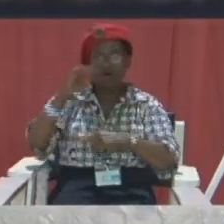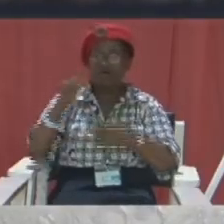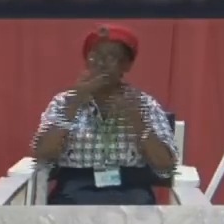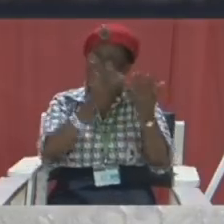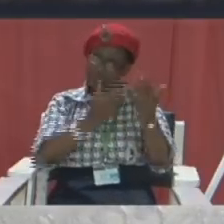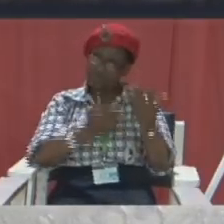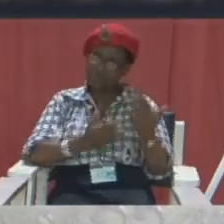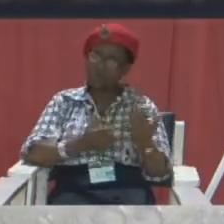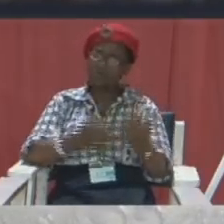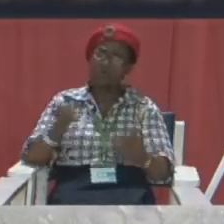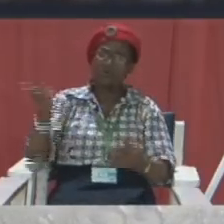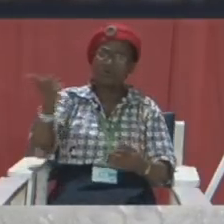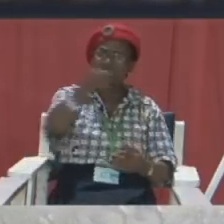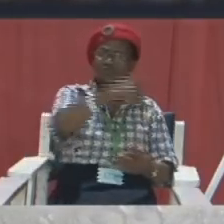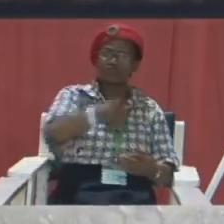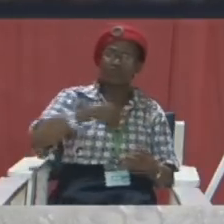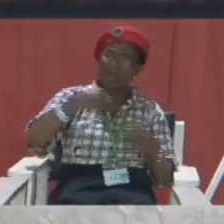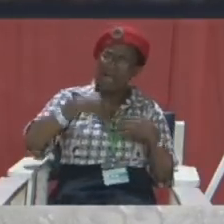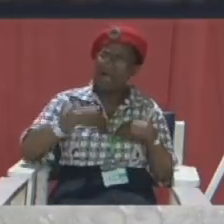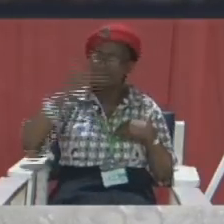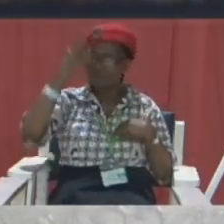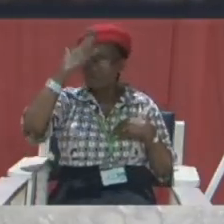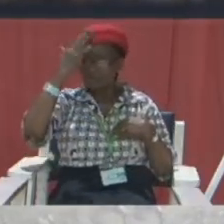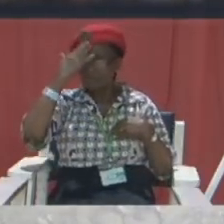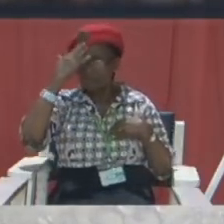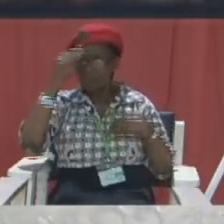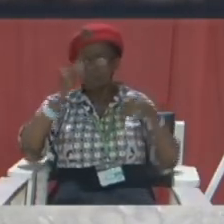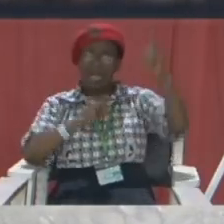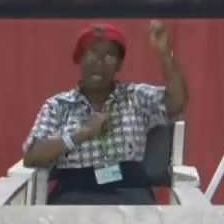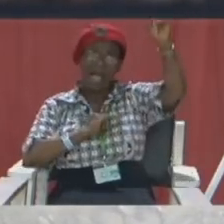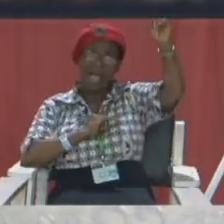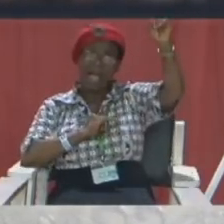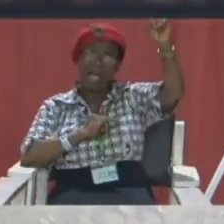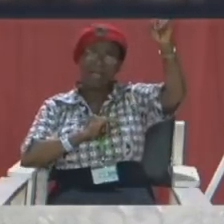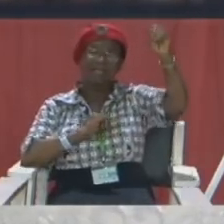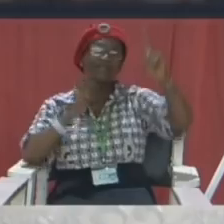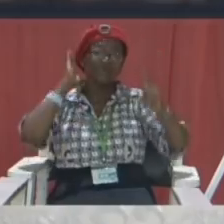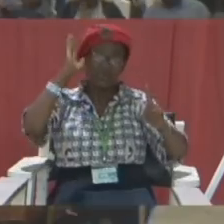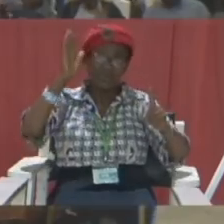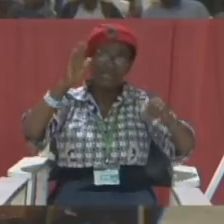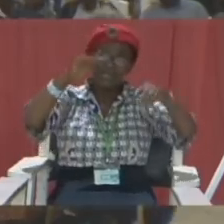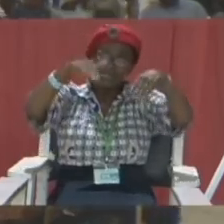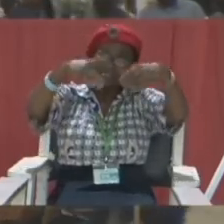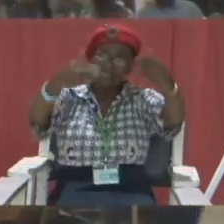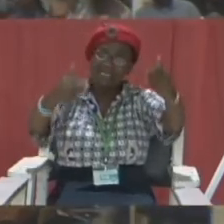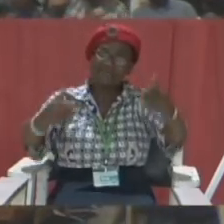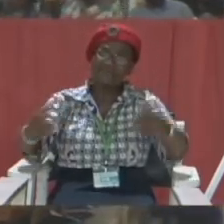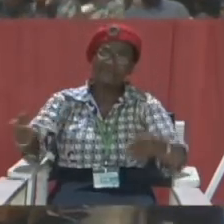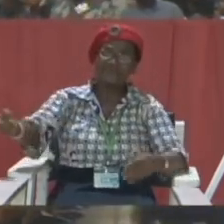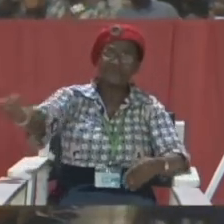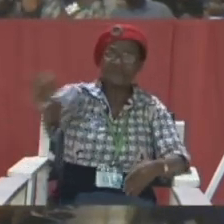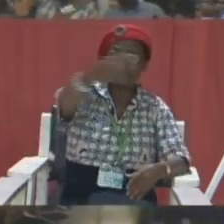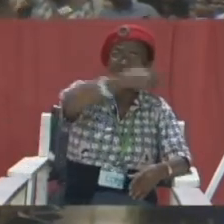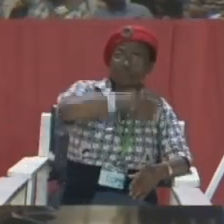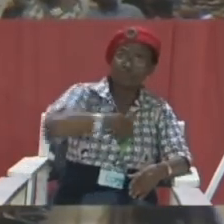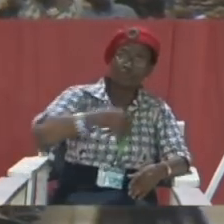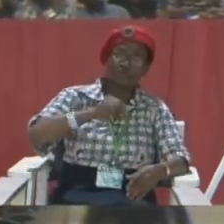known, I will give you a month of laughter in replacement.